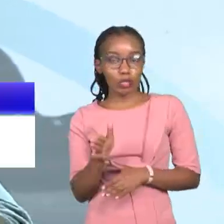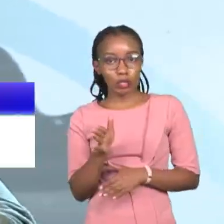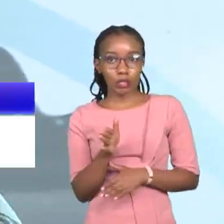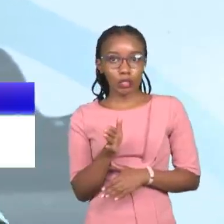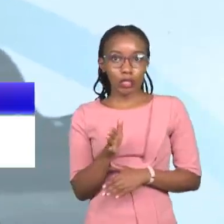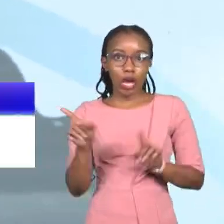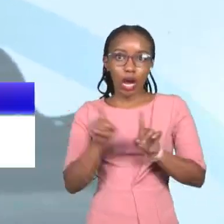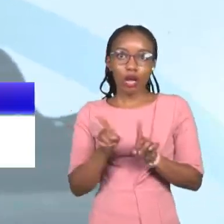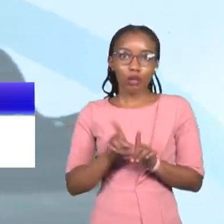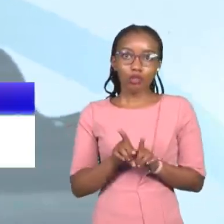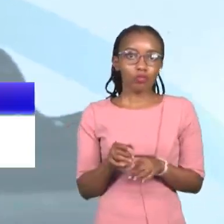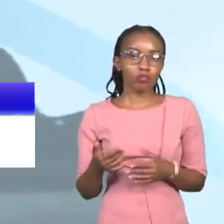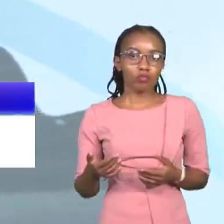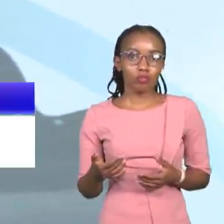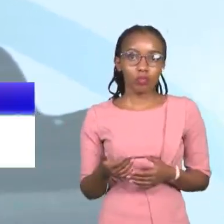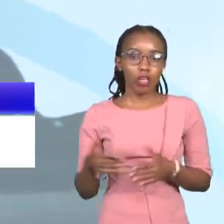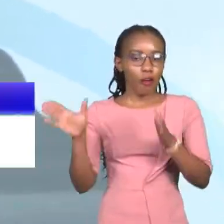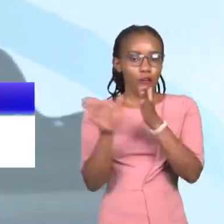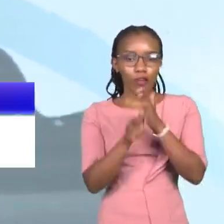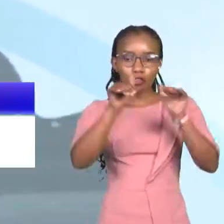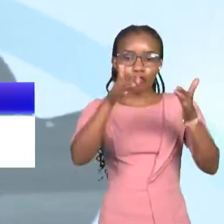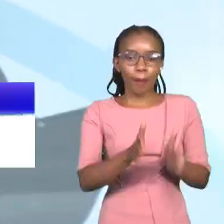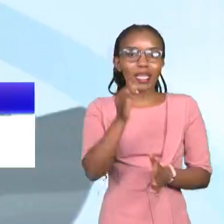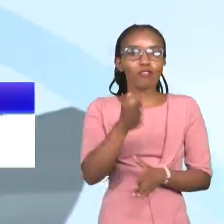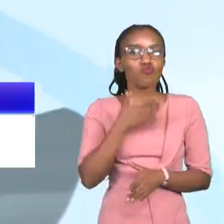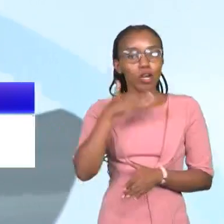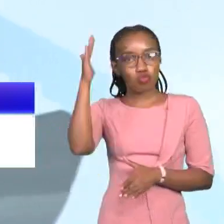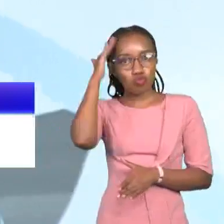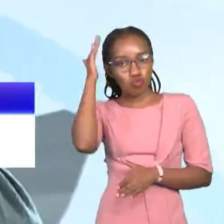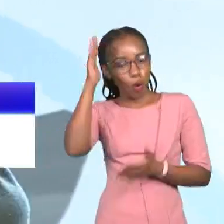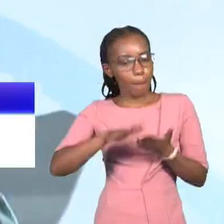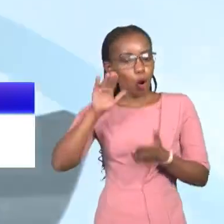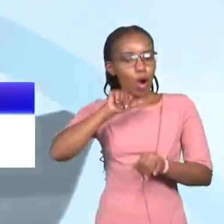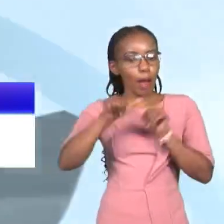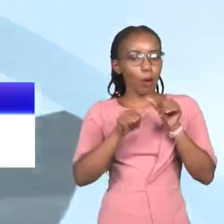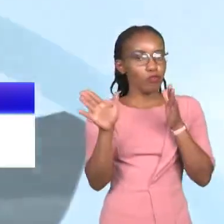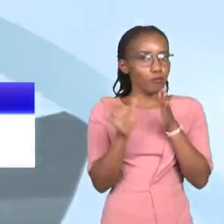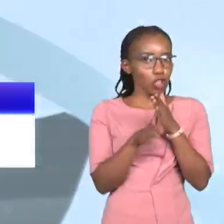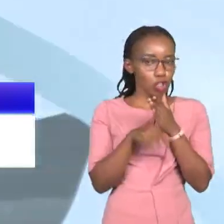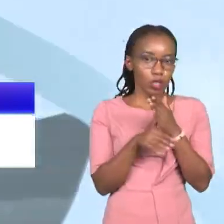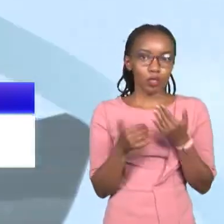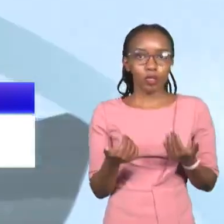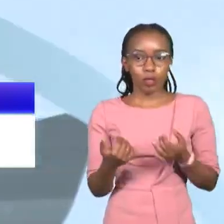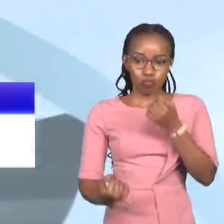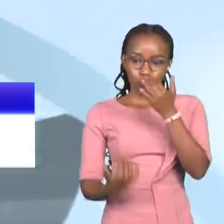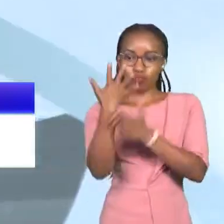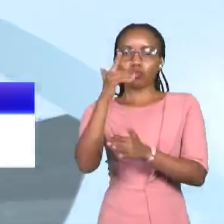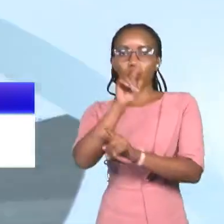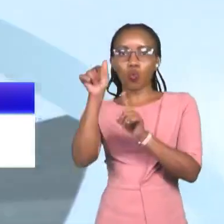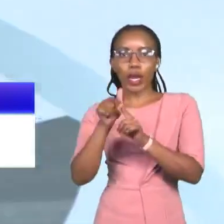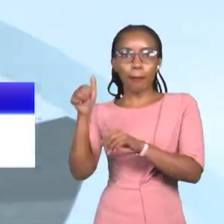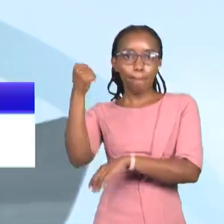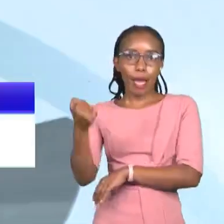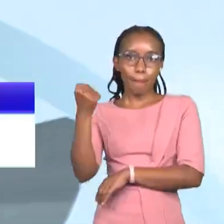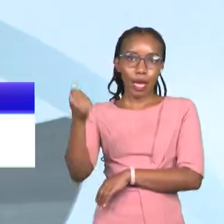and prospective fish farmers, those who want to get into the craft. So It will launch in May,